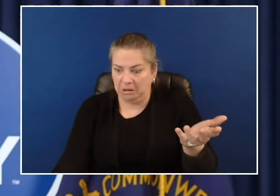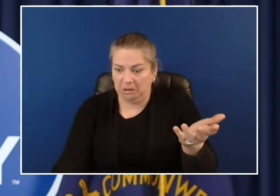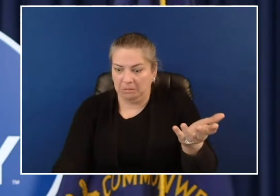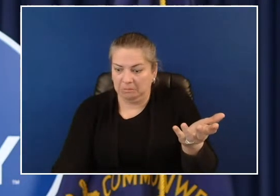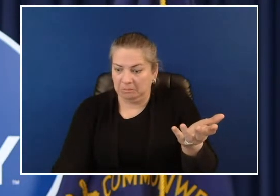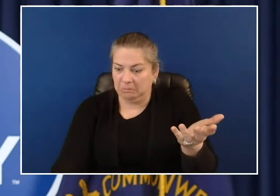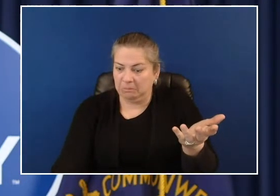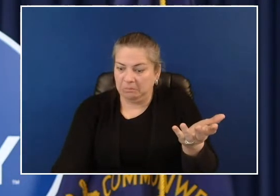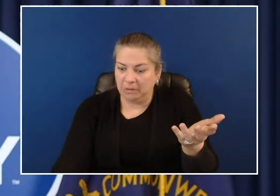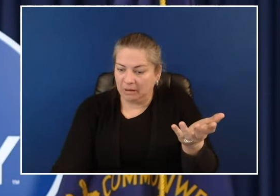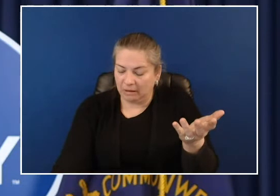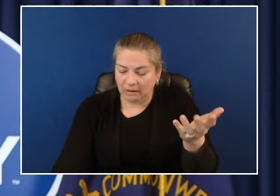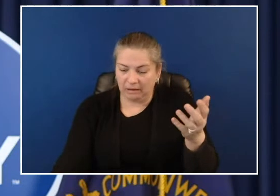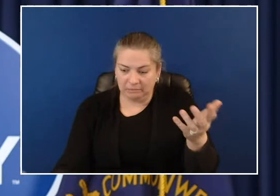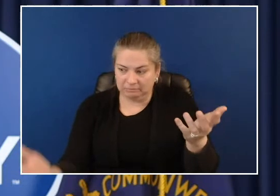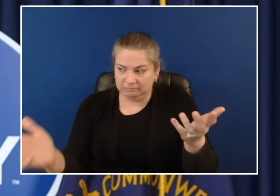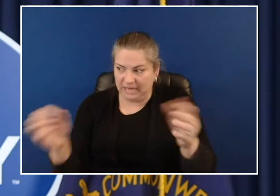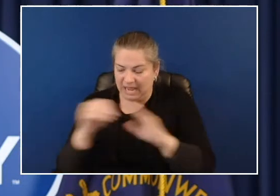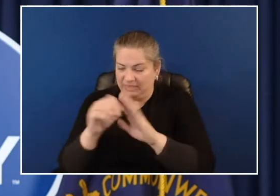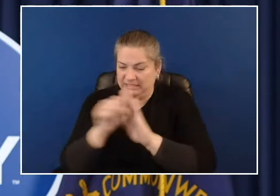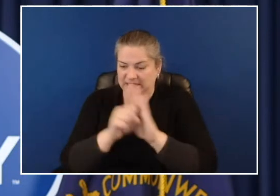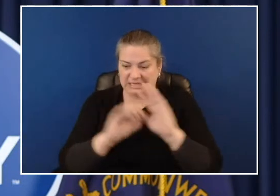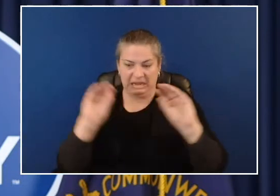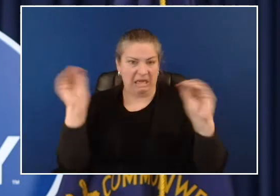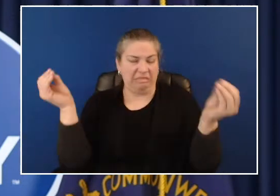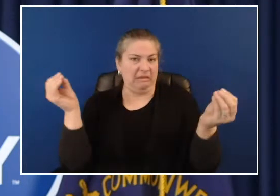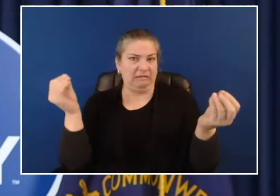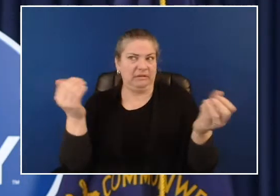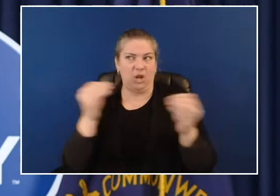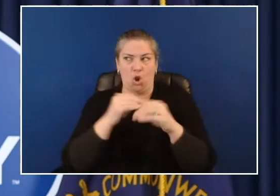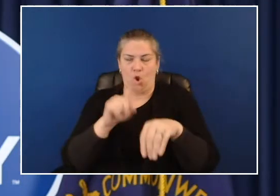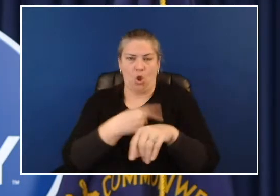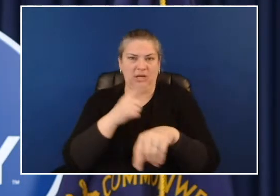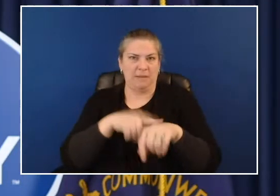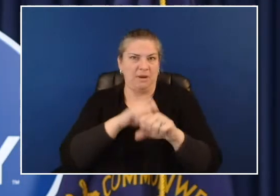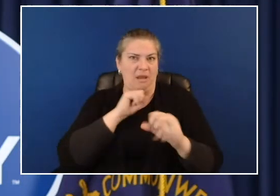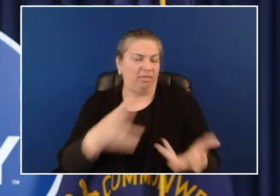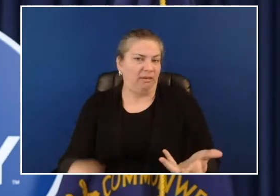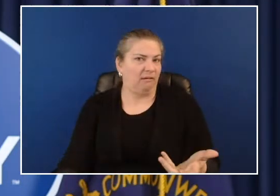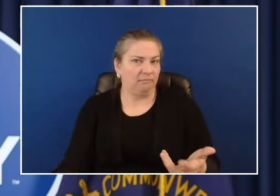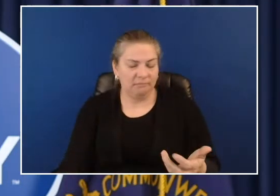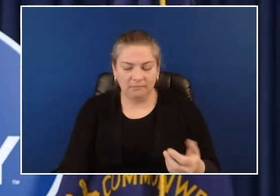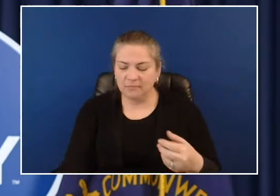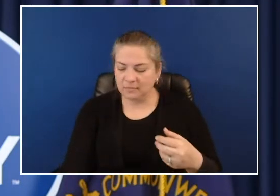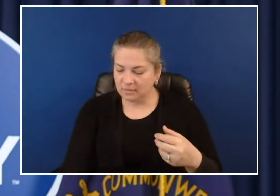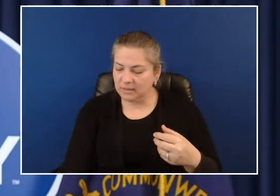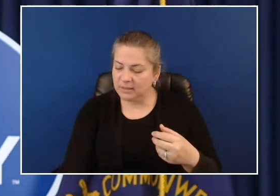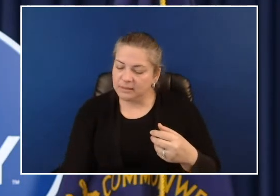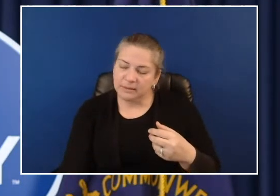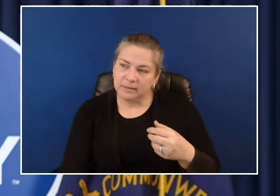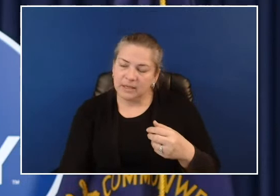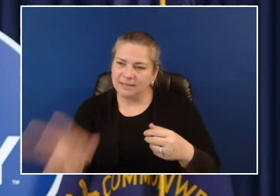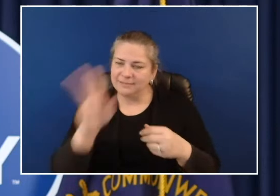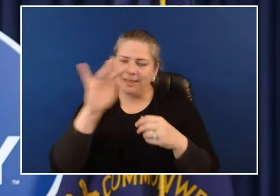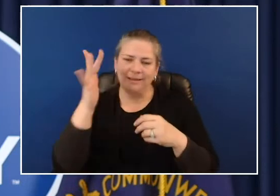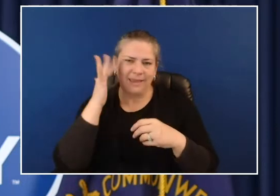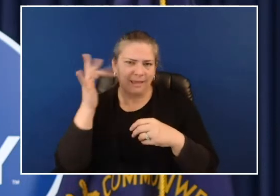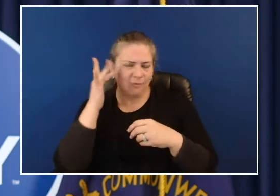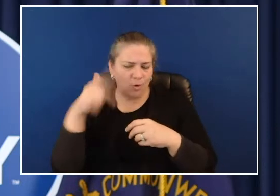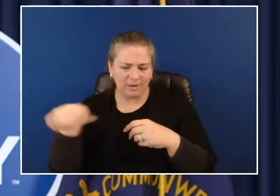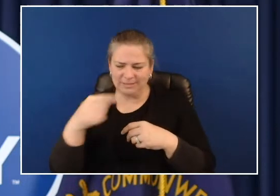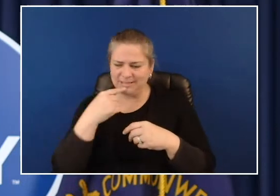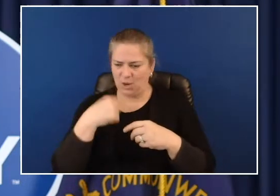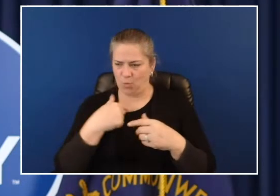out in the state. And we haven't in a long time. I see some other states, California or the rest, and they'll say, we're going to